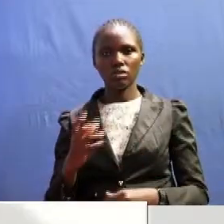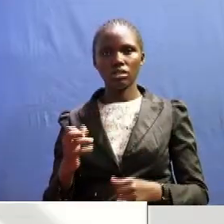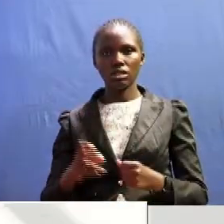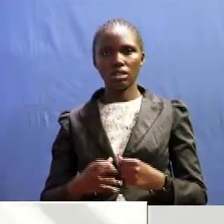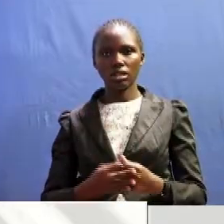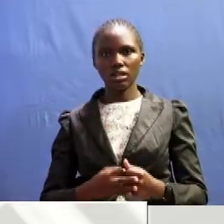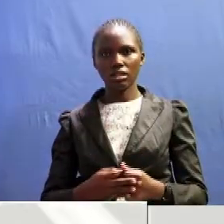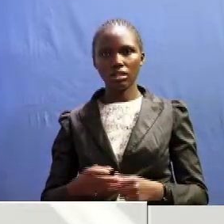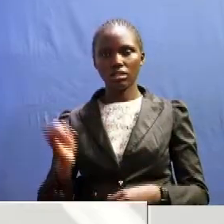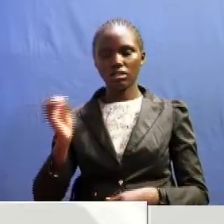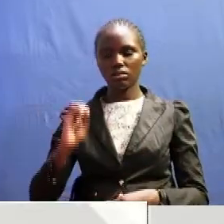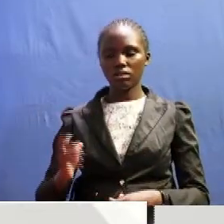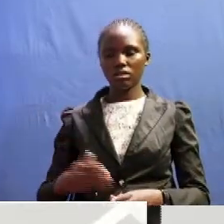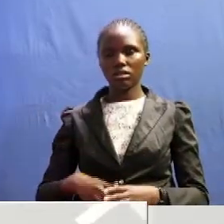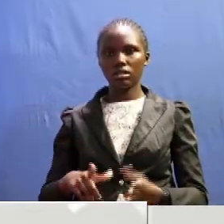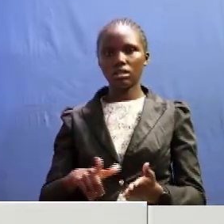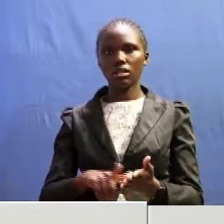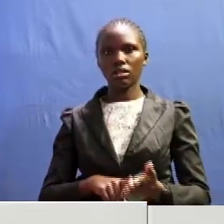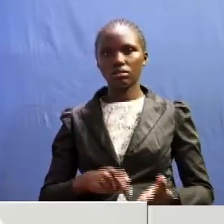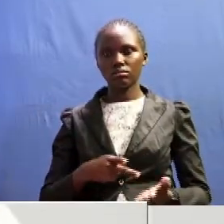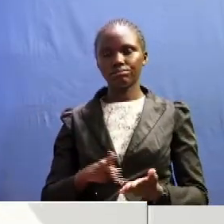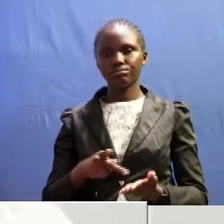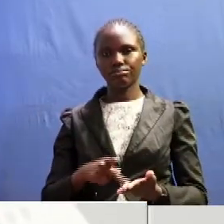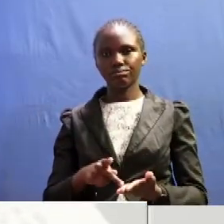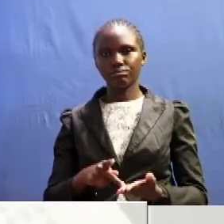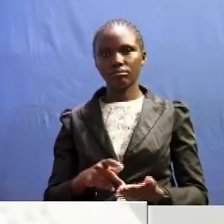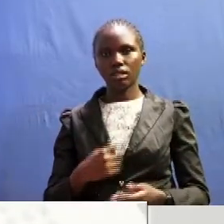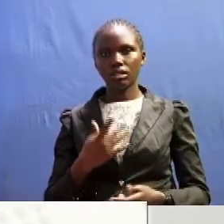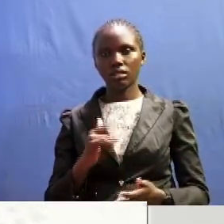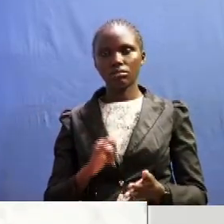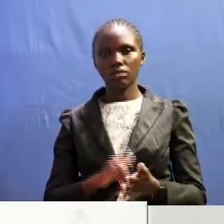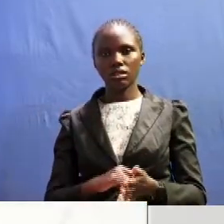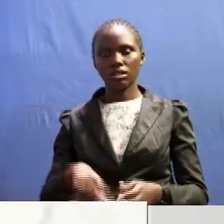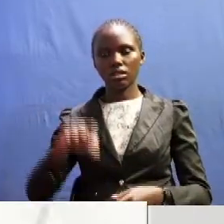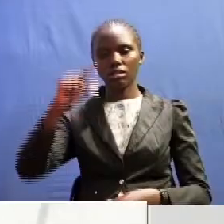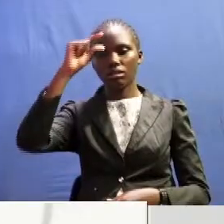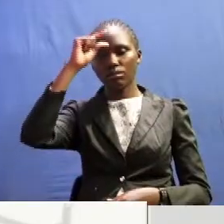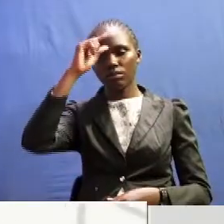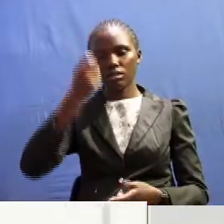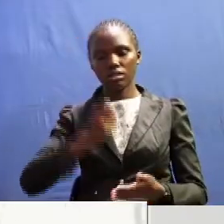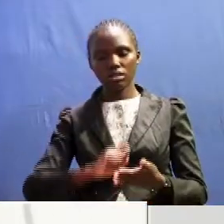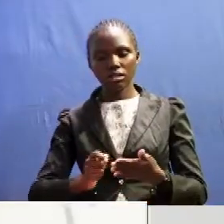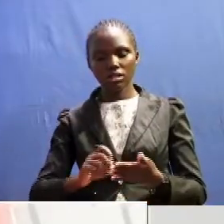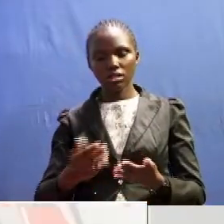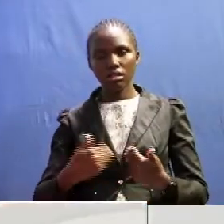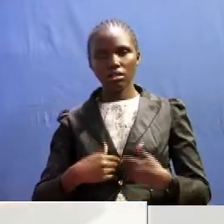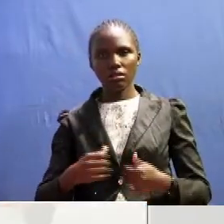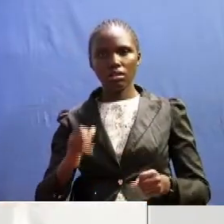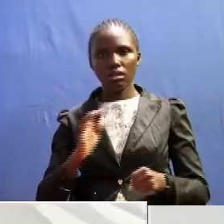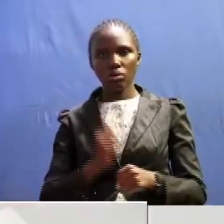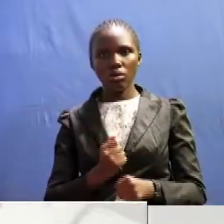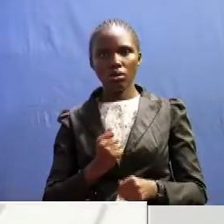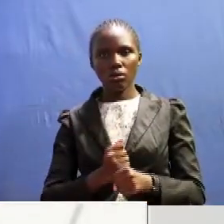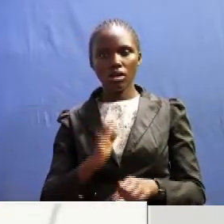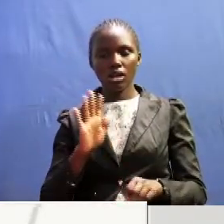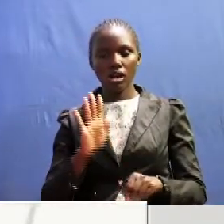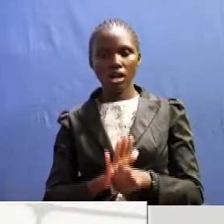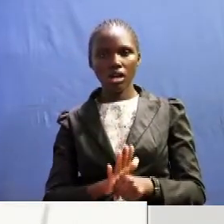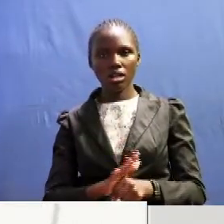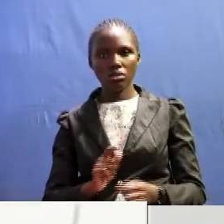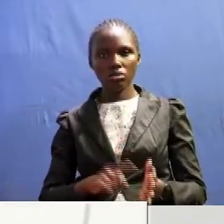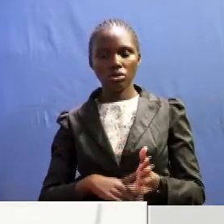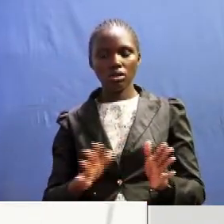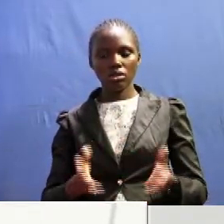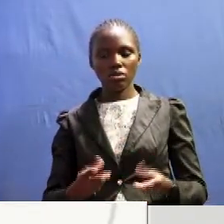national revenue is used for debt repayment. He further stated that the government has made significant efforts to save the country from defaulting. This